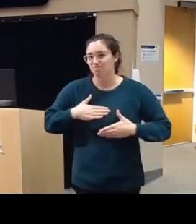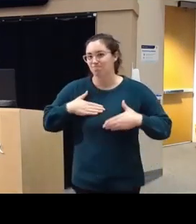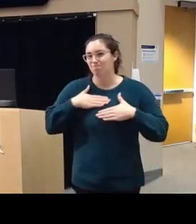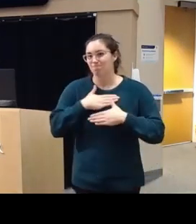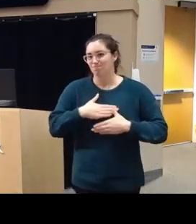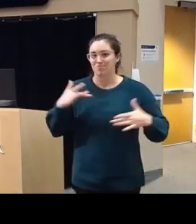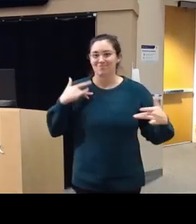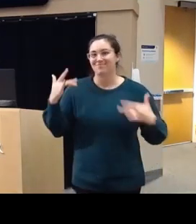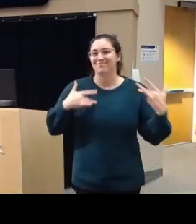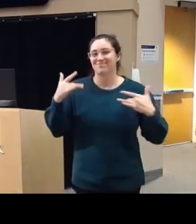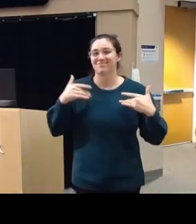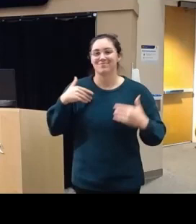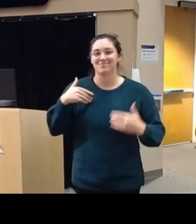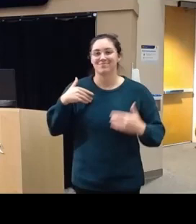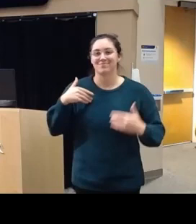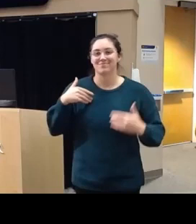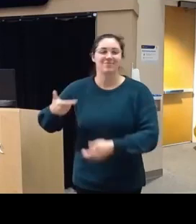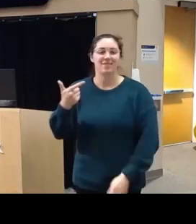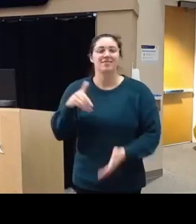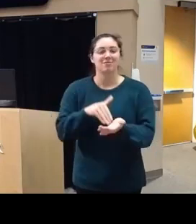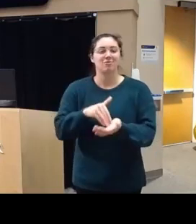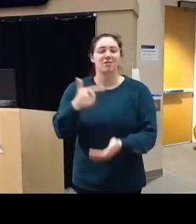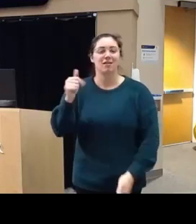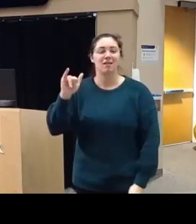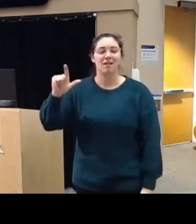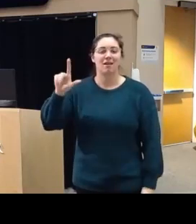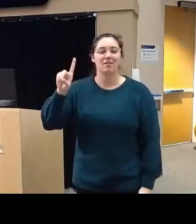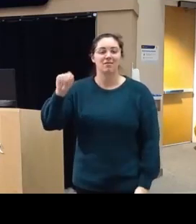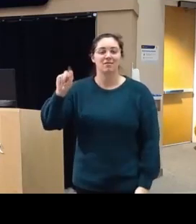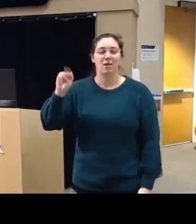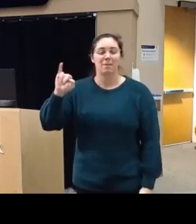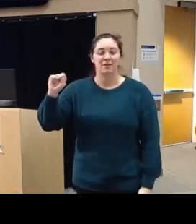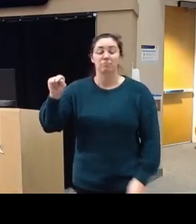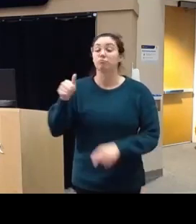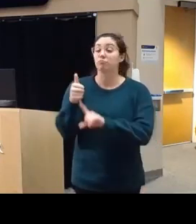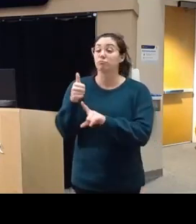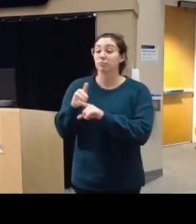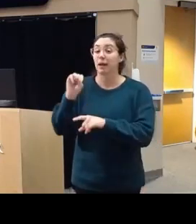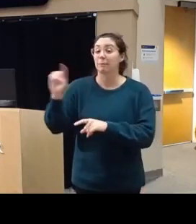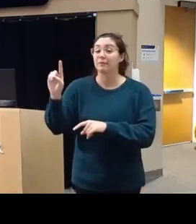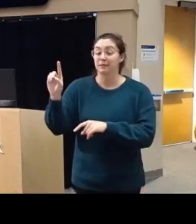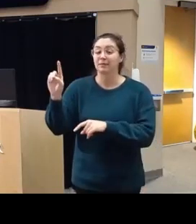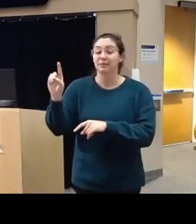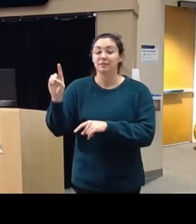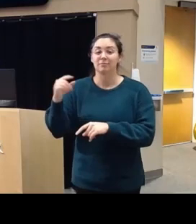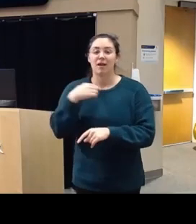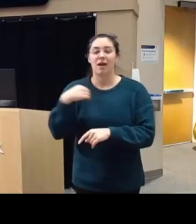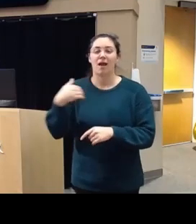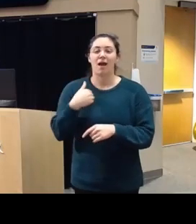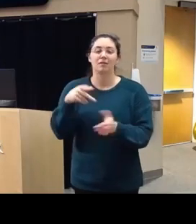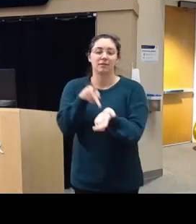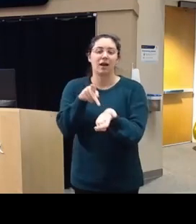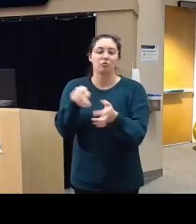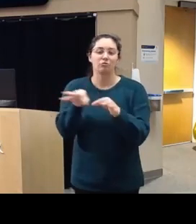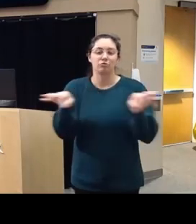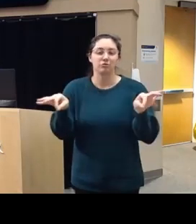able to present Dr. Gail Daumit, who is a professor of medicine and has a secondary appointment in psychiatry at